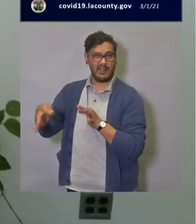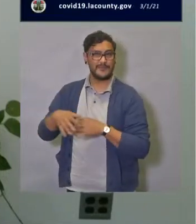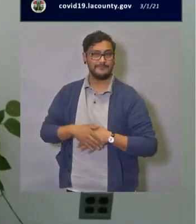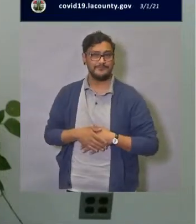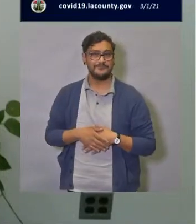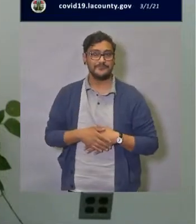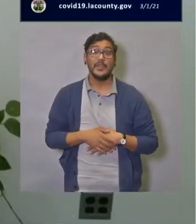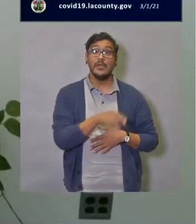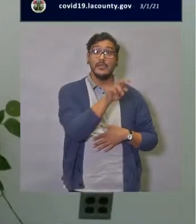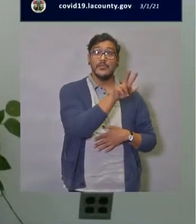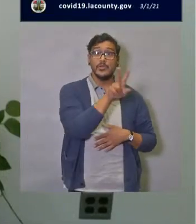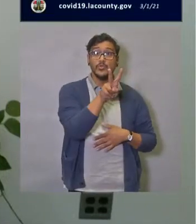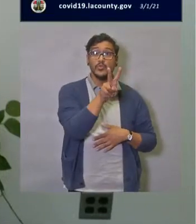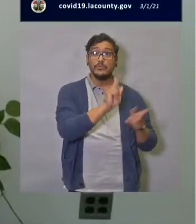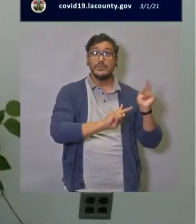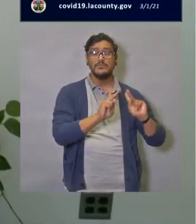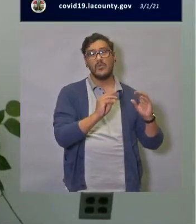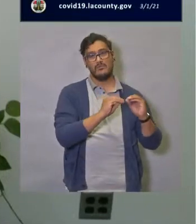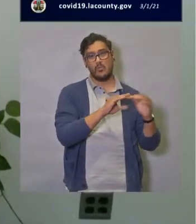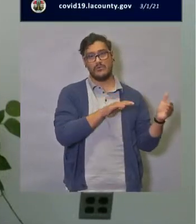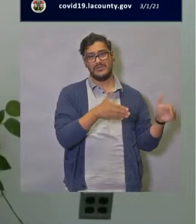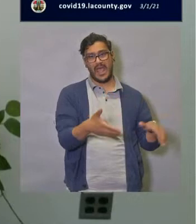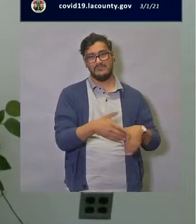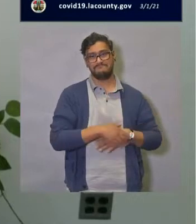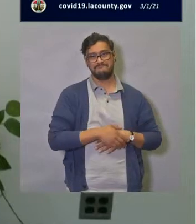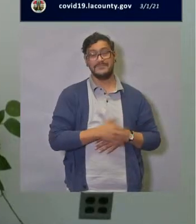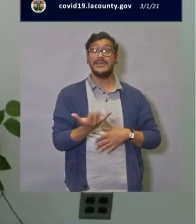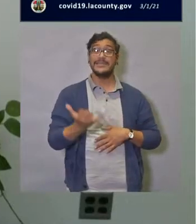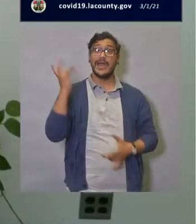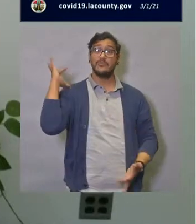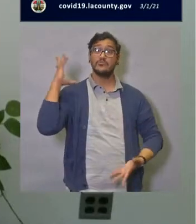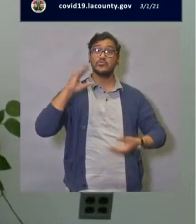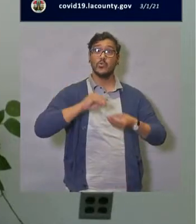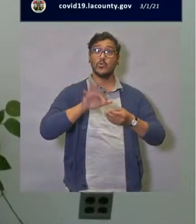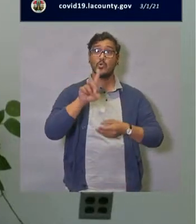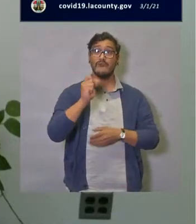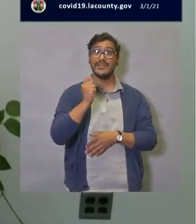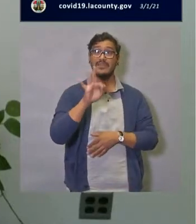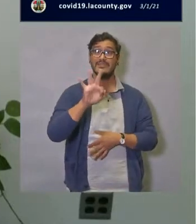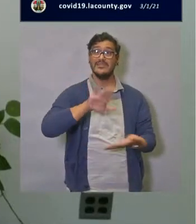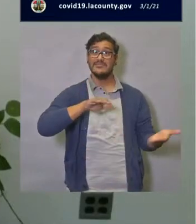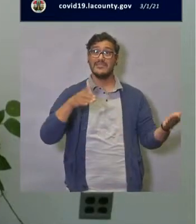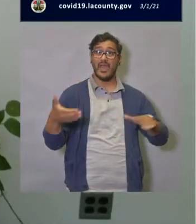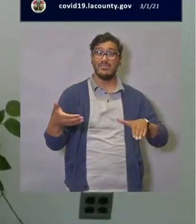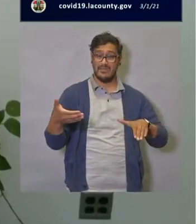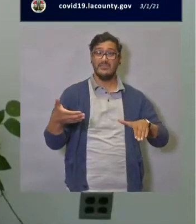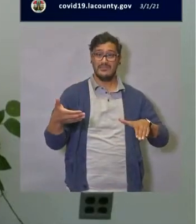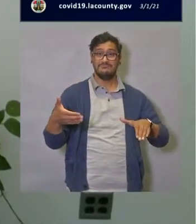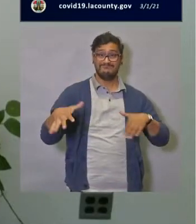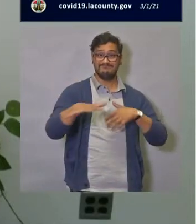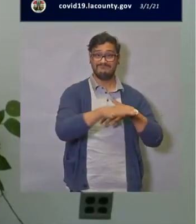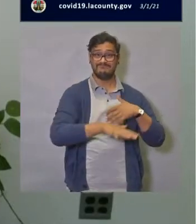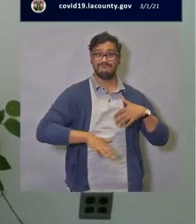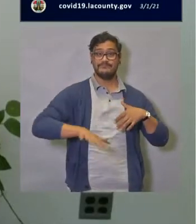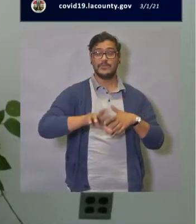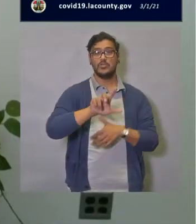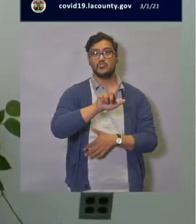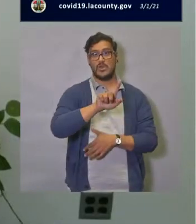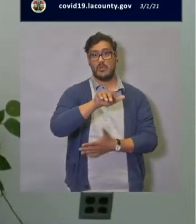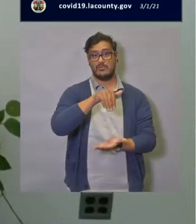additional 32 people have passed away, which brings the total number of COVID-related deaths in LA County to